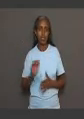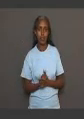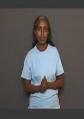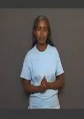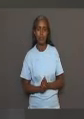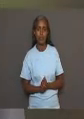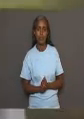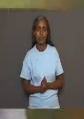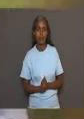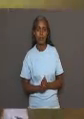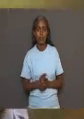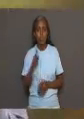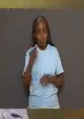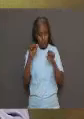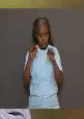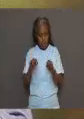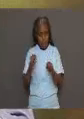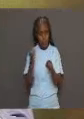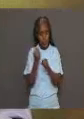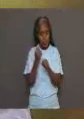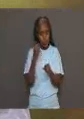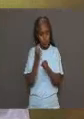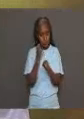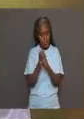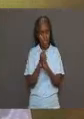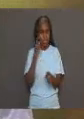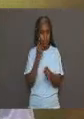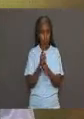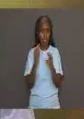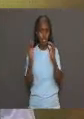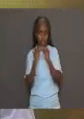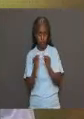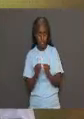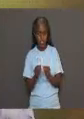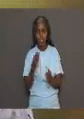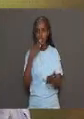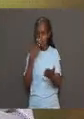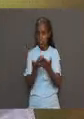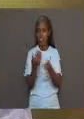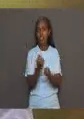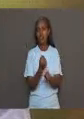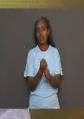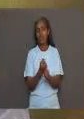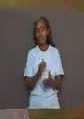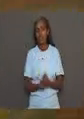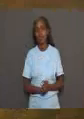scalar. Were you able to make the correct calculations? Great